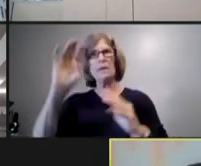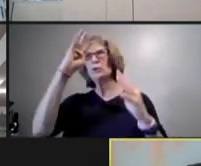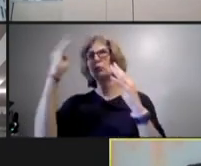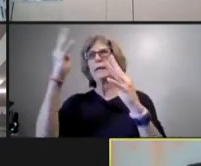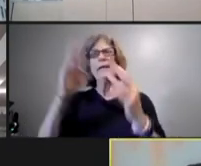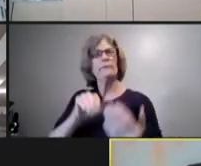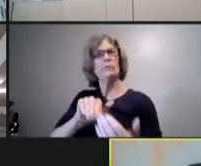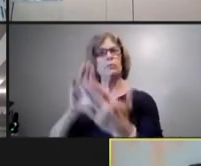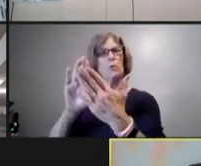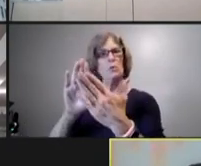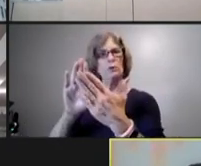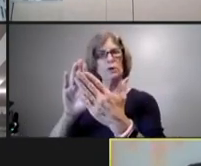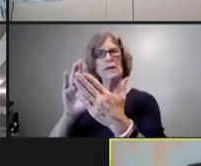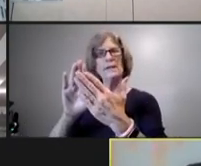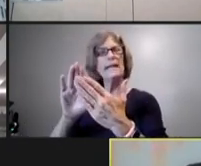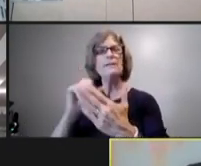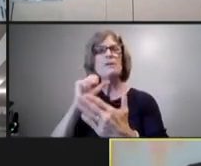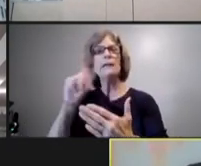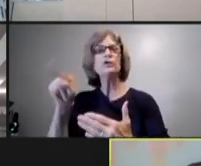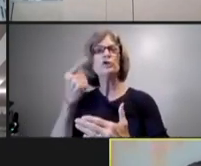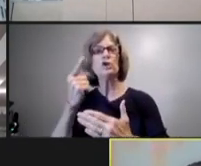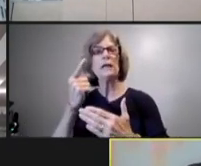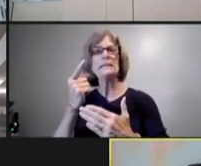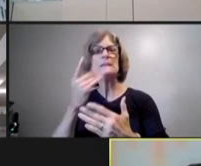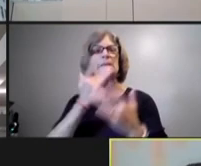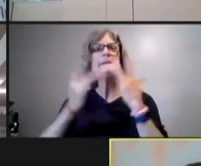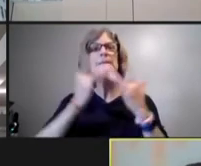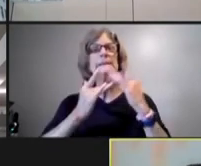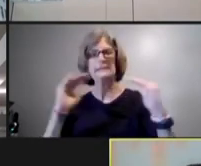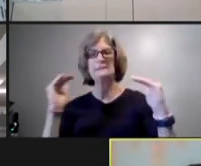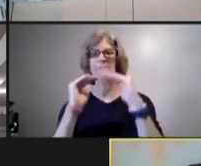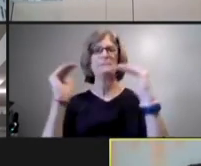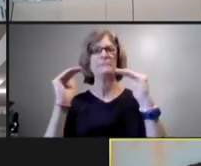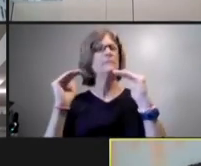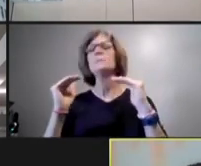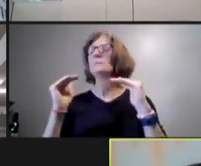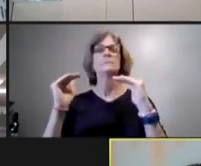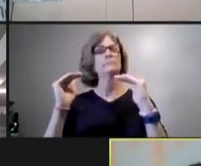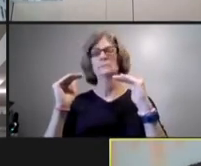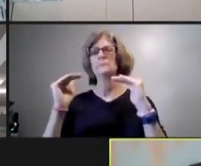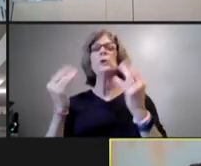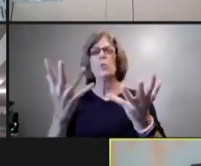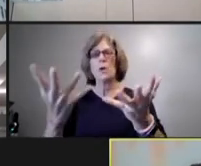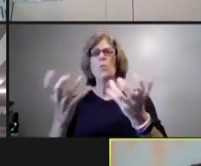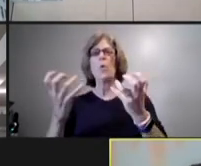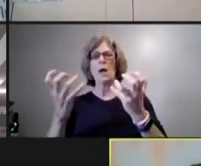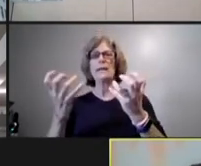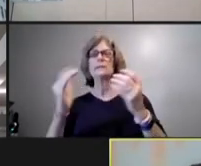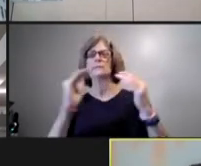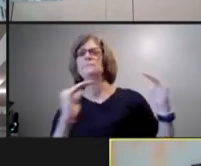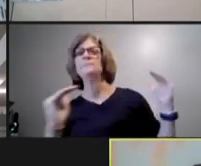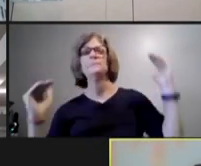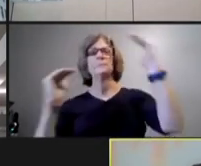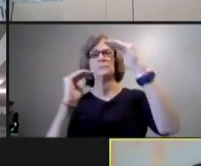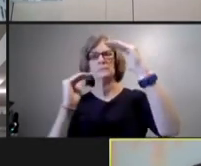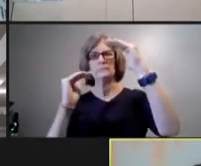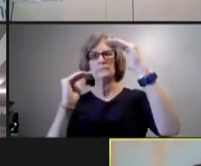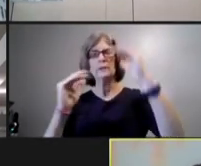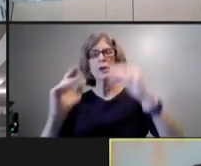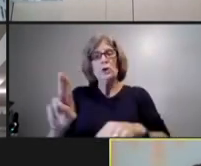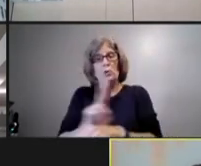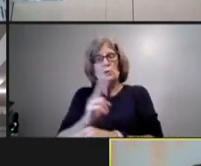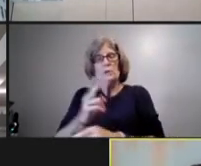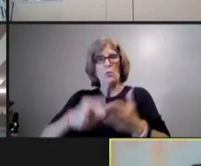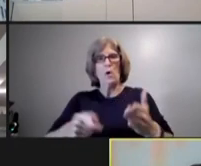we can make sure that the what we can build and renovate is made as accessible as possible within the resources that we do